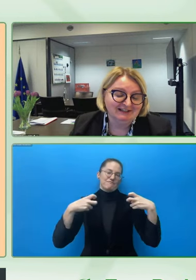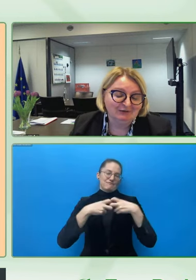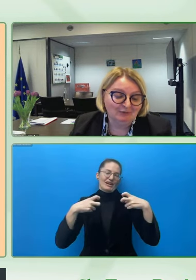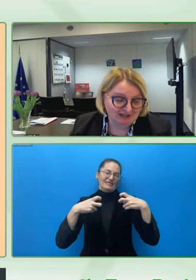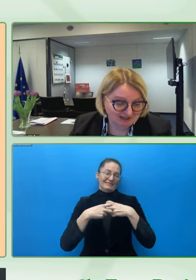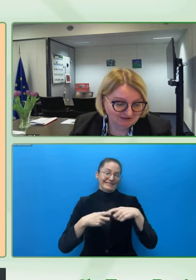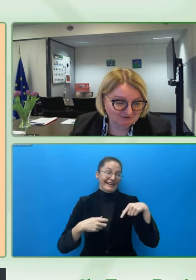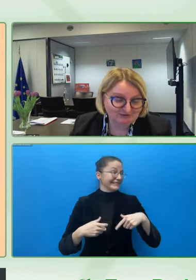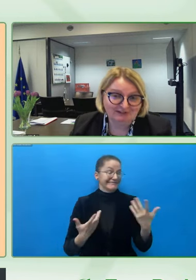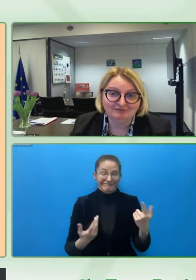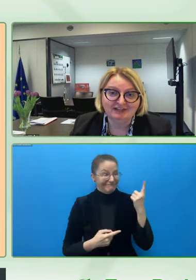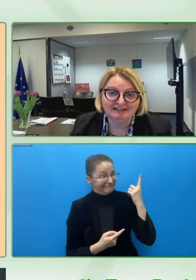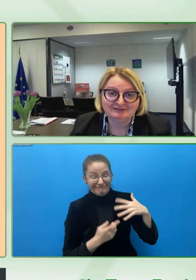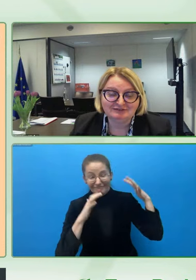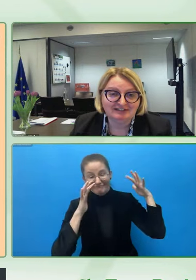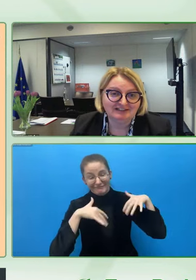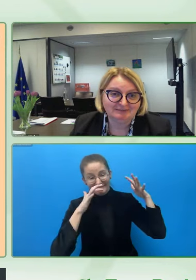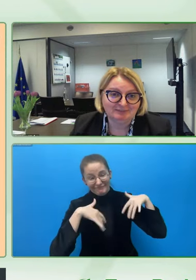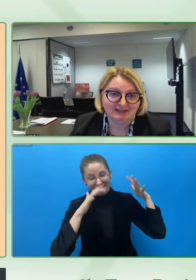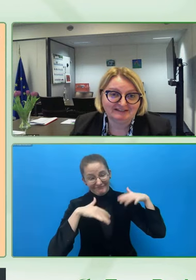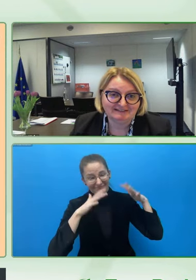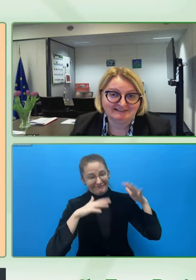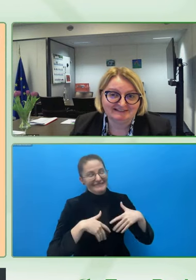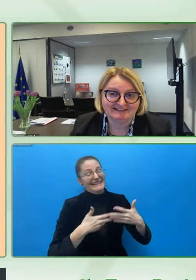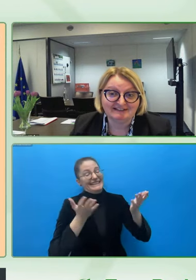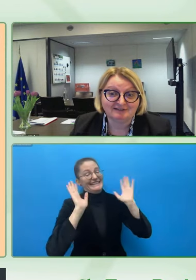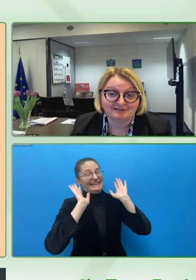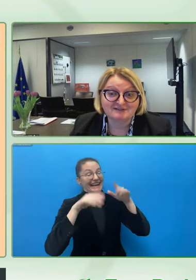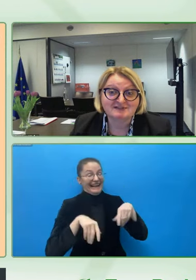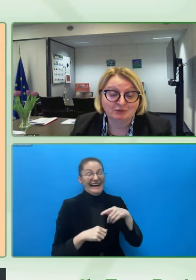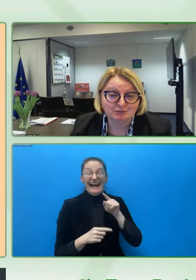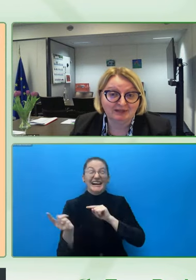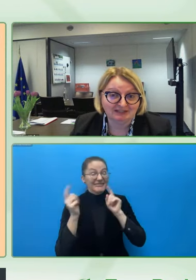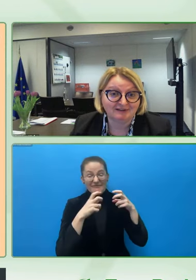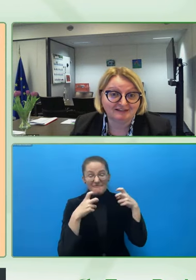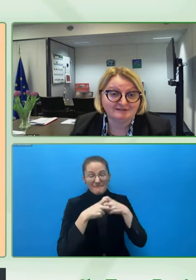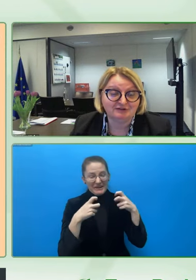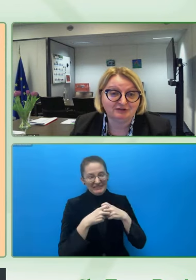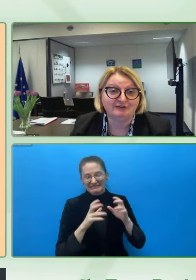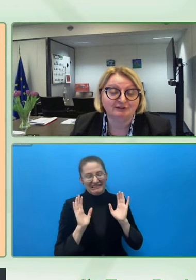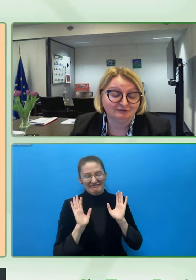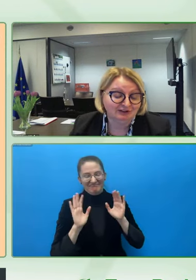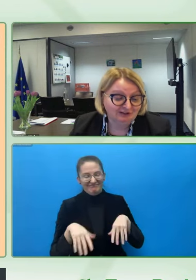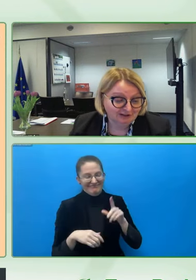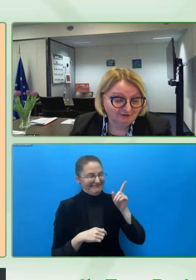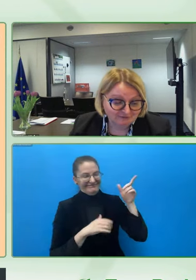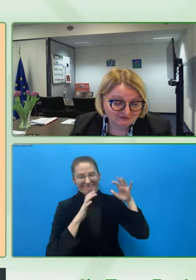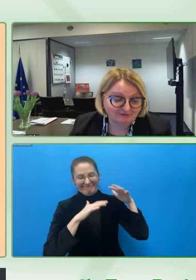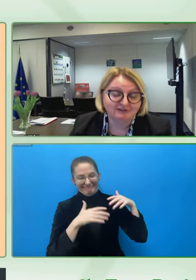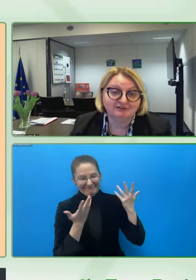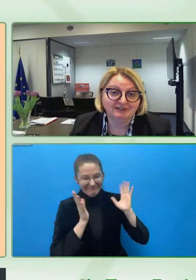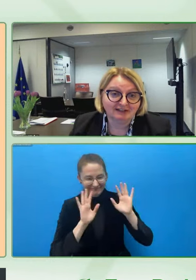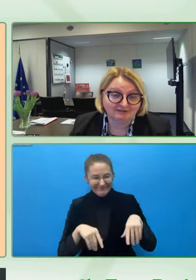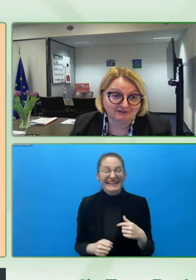been with you in Vienna today, but there are so many things going on, also very relevant